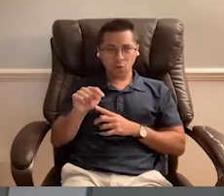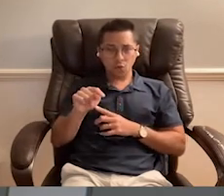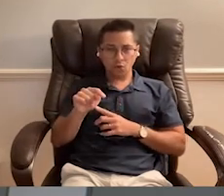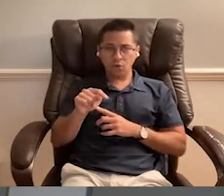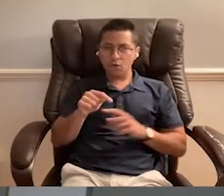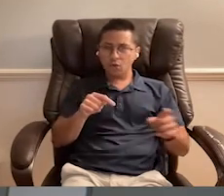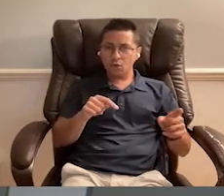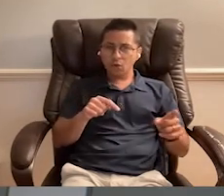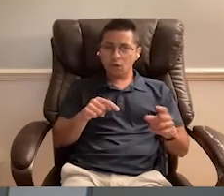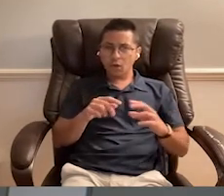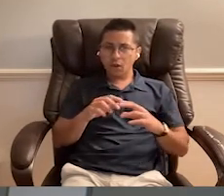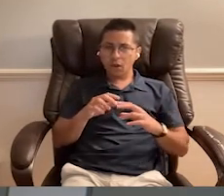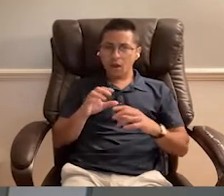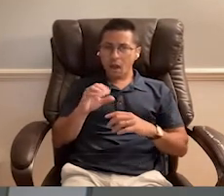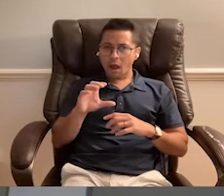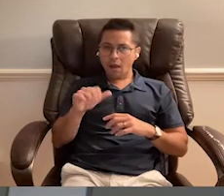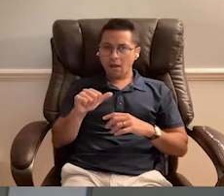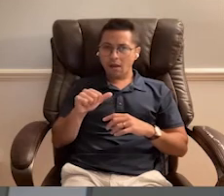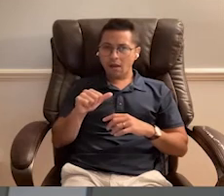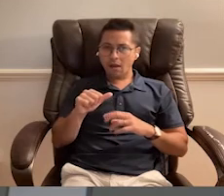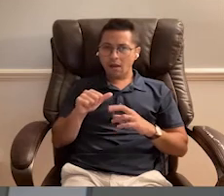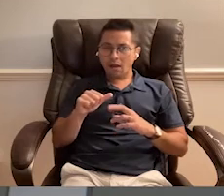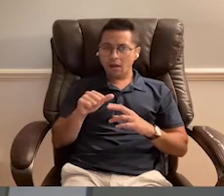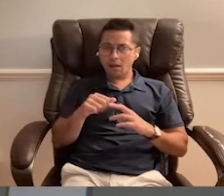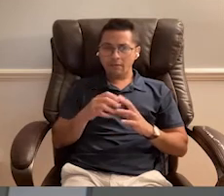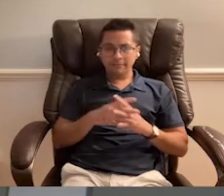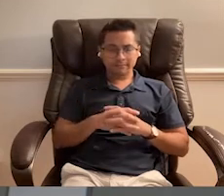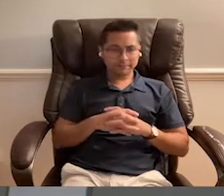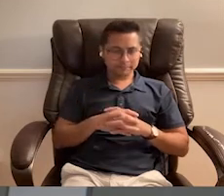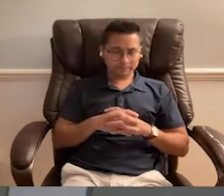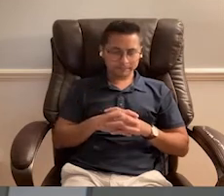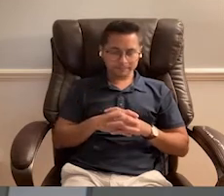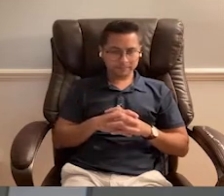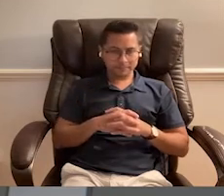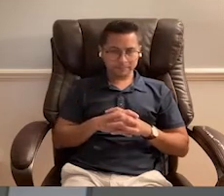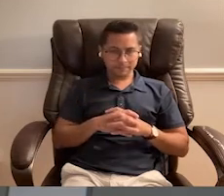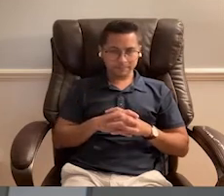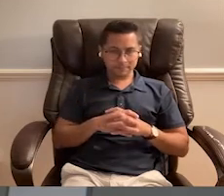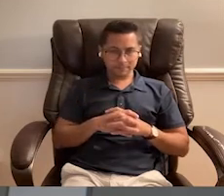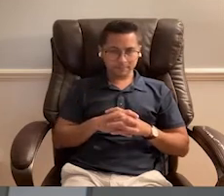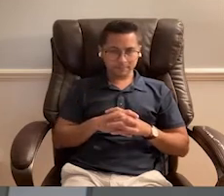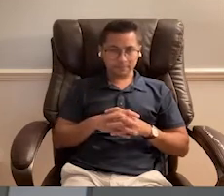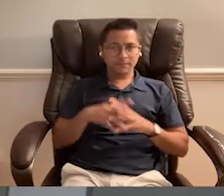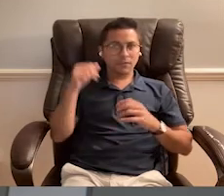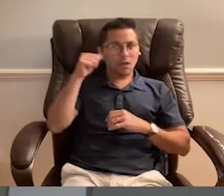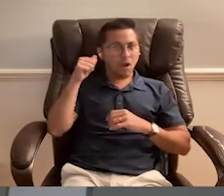the favorite of last resort, regardless of which program. And ACA, and I don't know if we have an ACA, but they'll tell